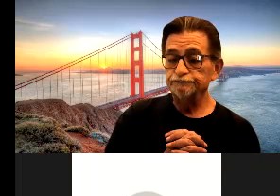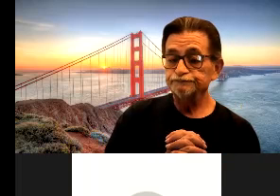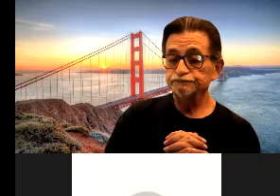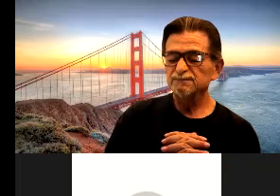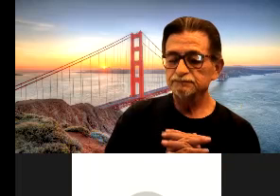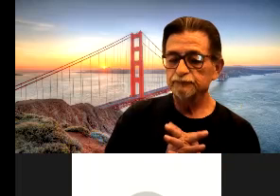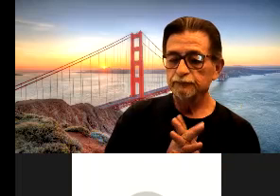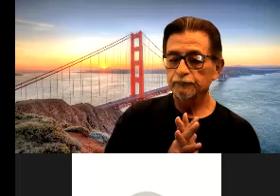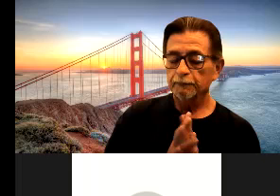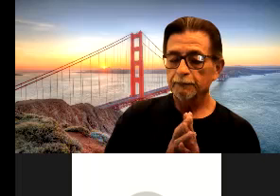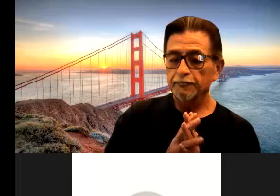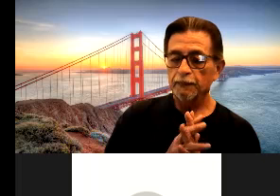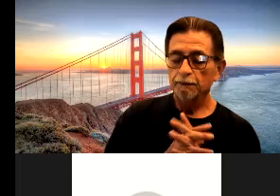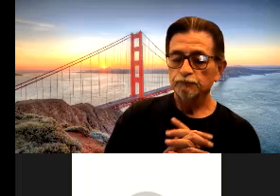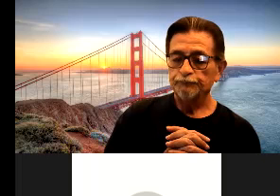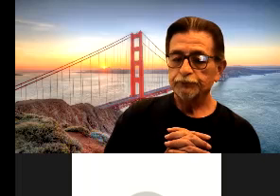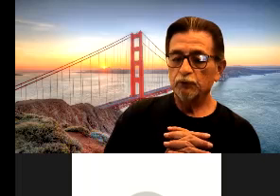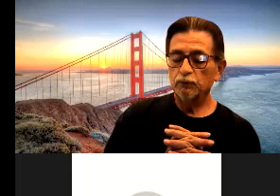nitrogen?